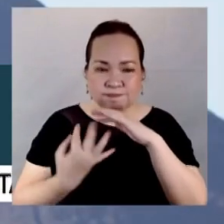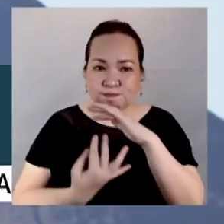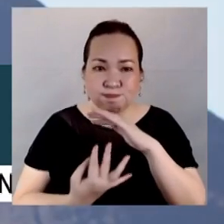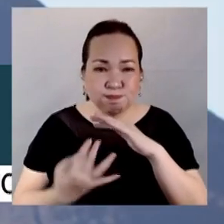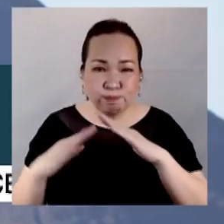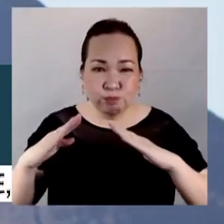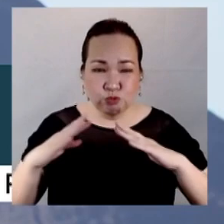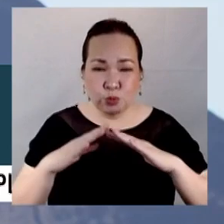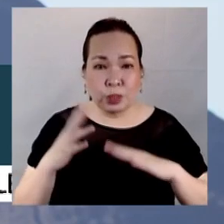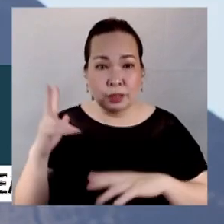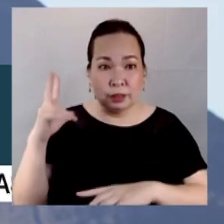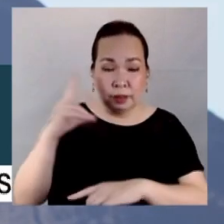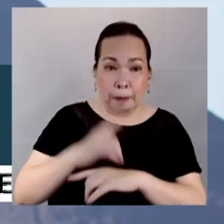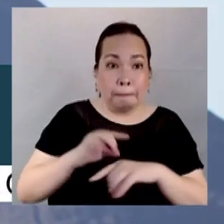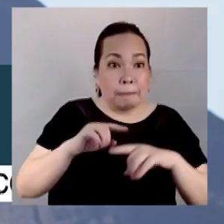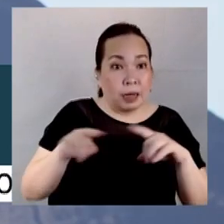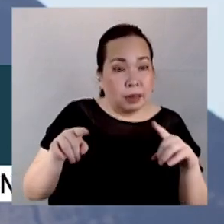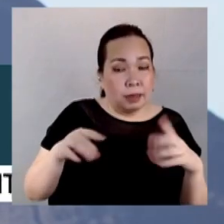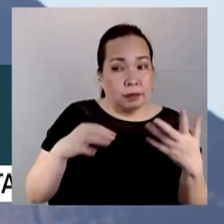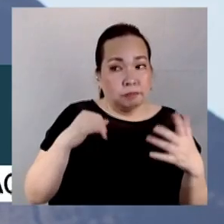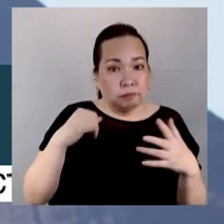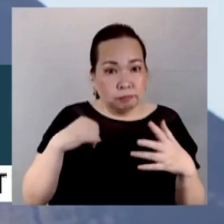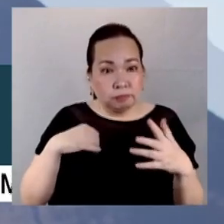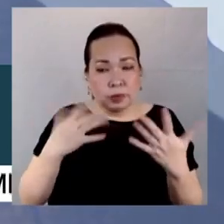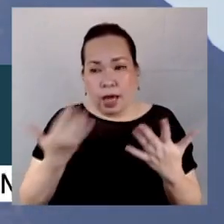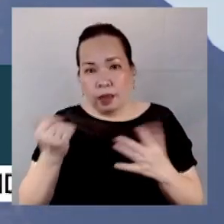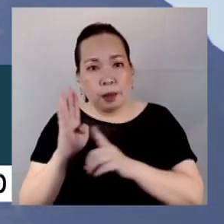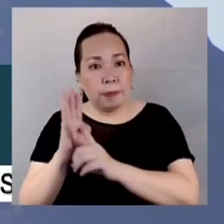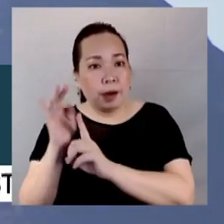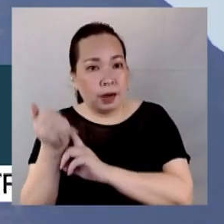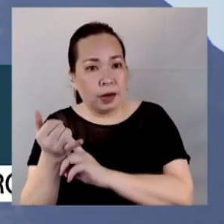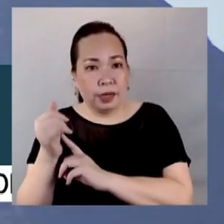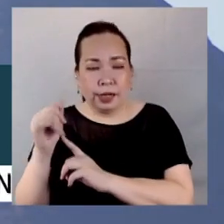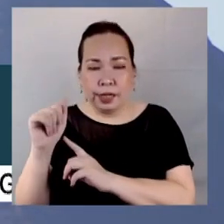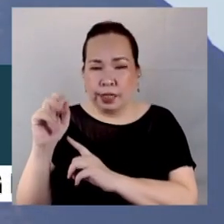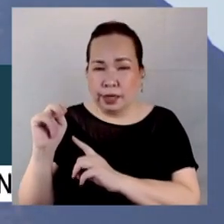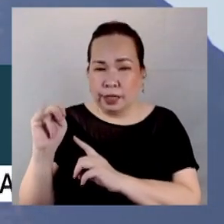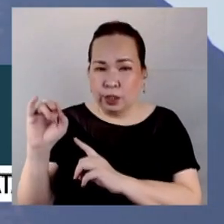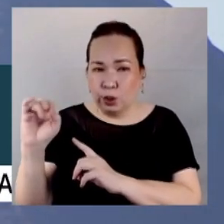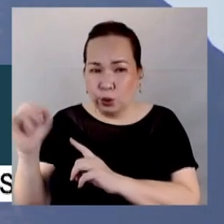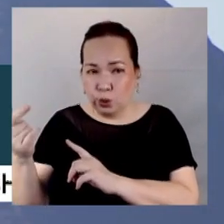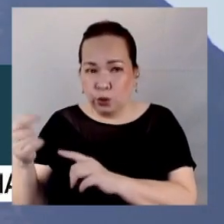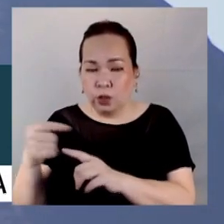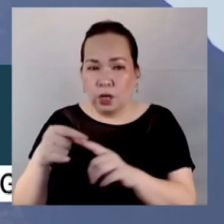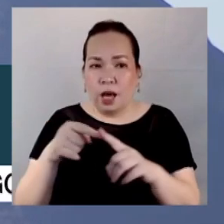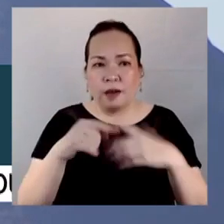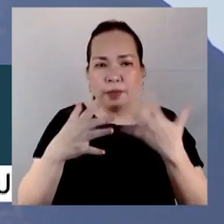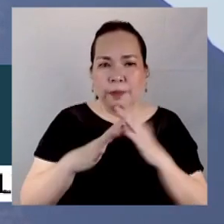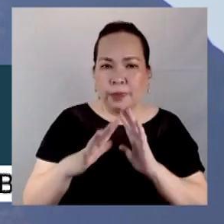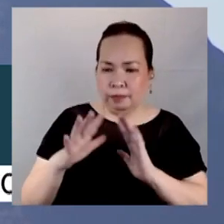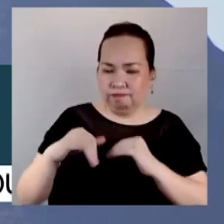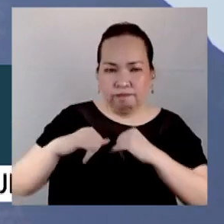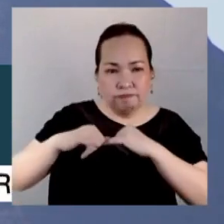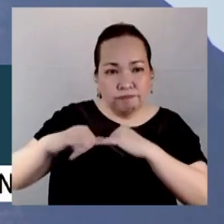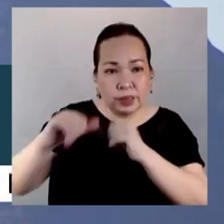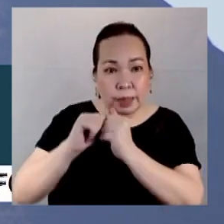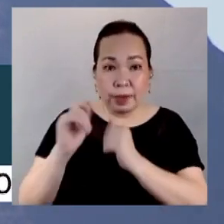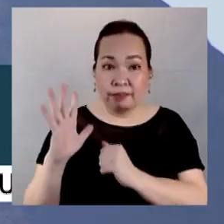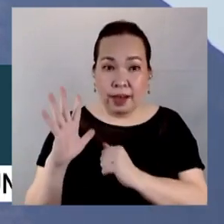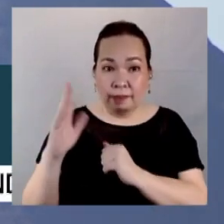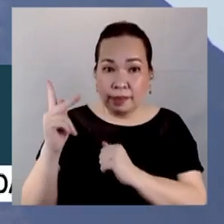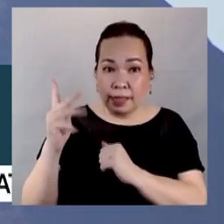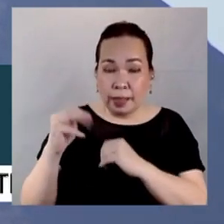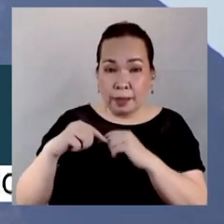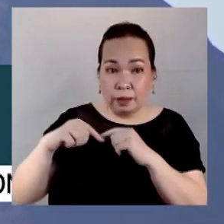3 days. Meanwhile, classes in Barangay Anyog and Puting Sapa, which are inside the 5-kilometer extended danger zone, were